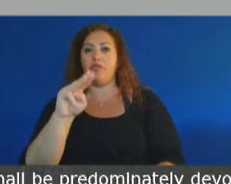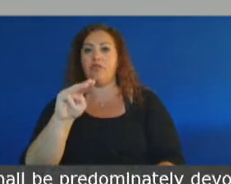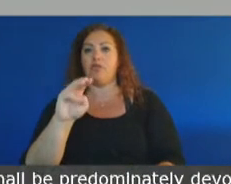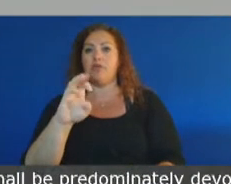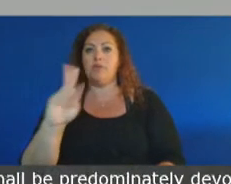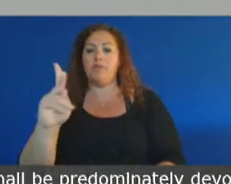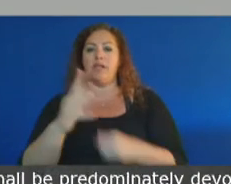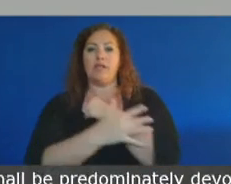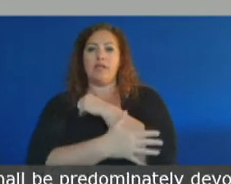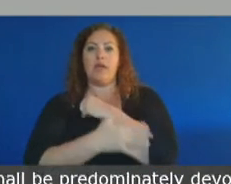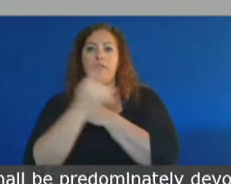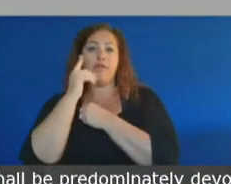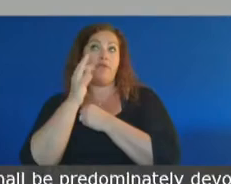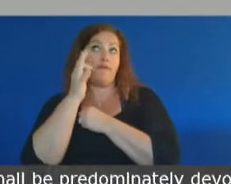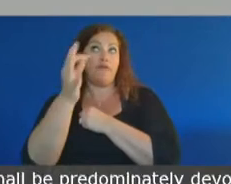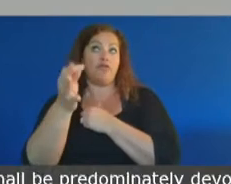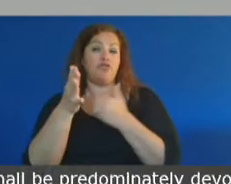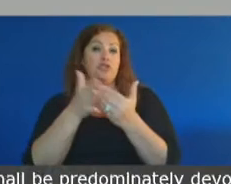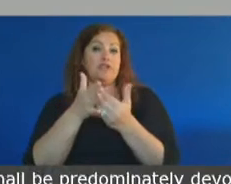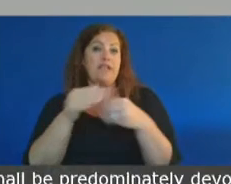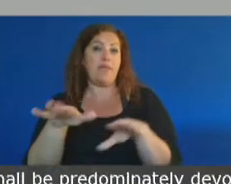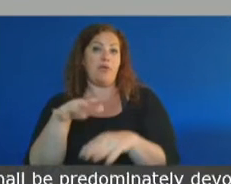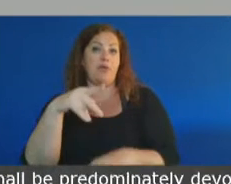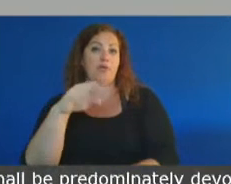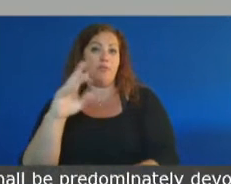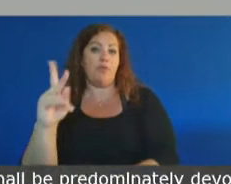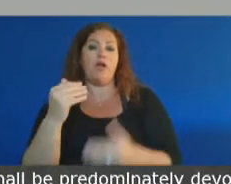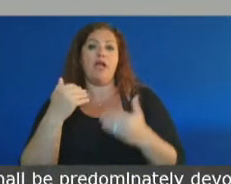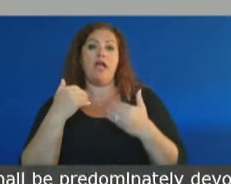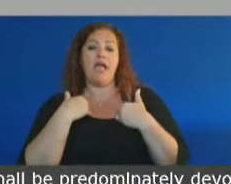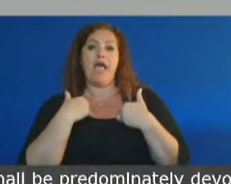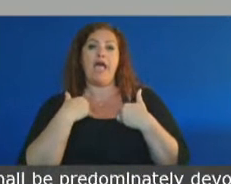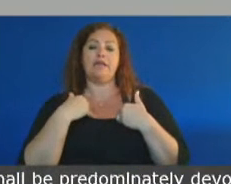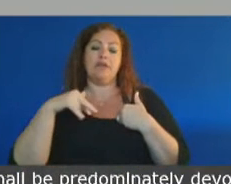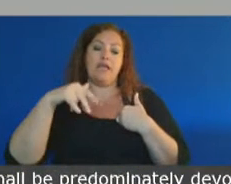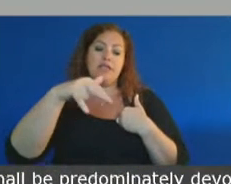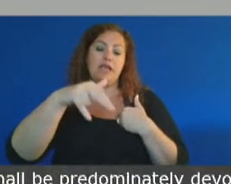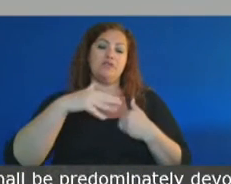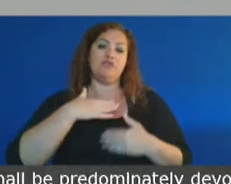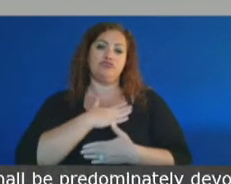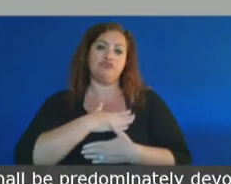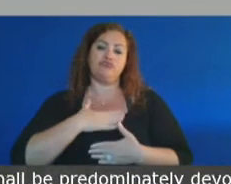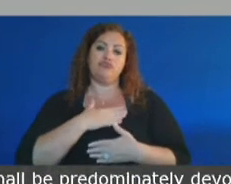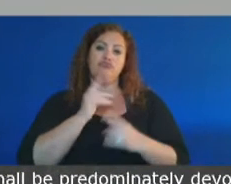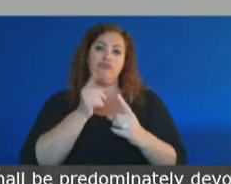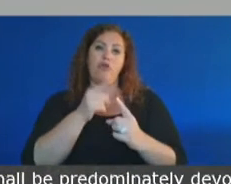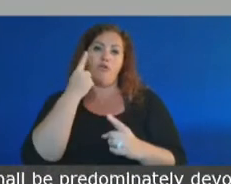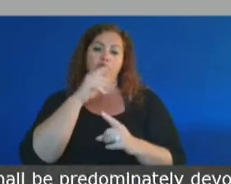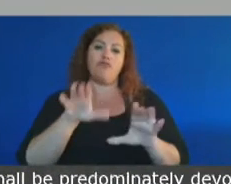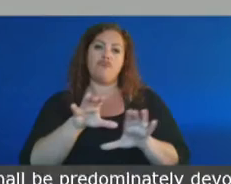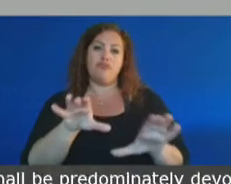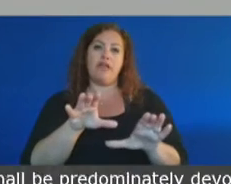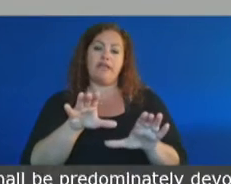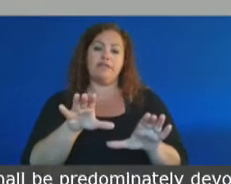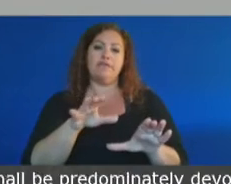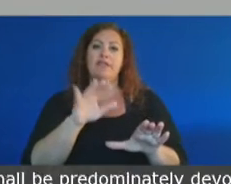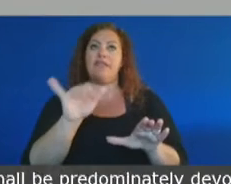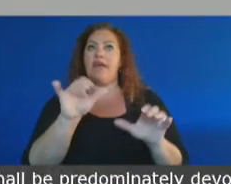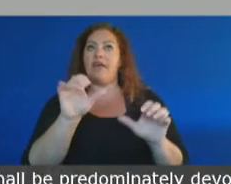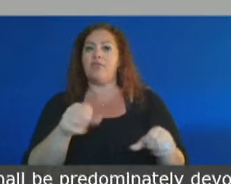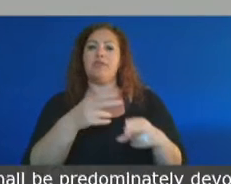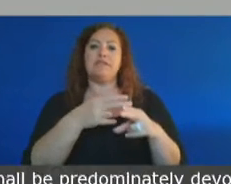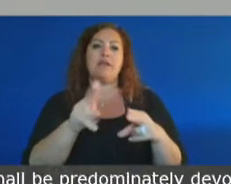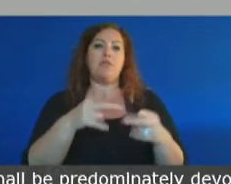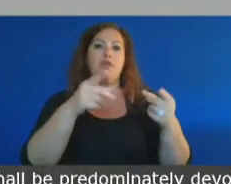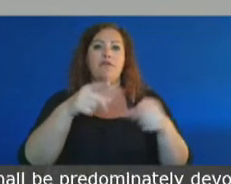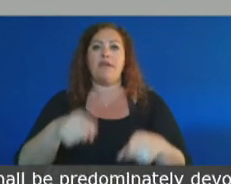neighborhood park um does provide a pedestrian friendly focal point for Neighborhood Activity that would include potentially things like temporary events for